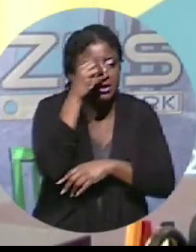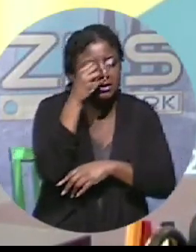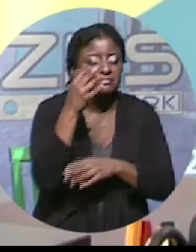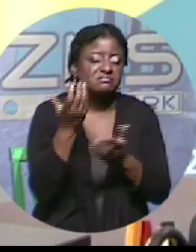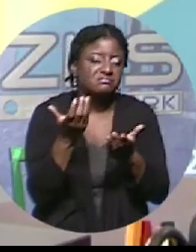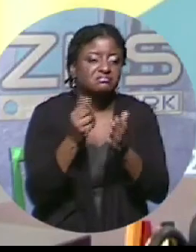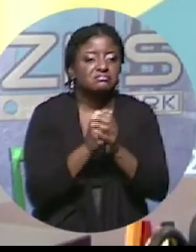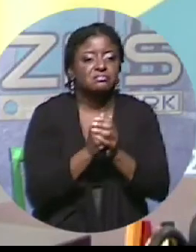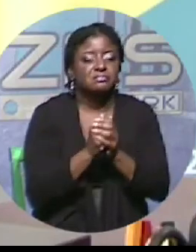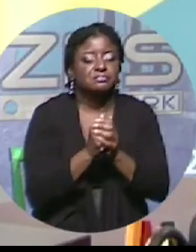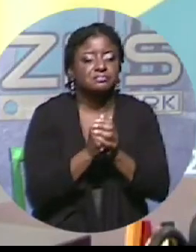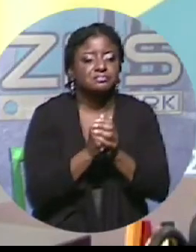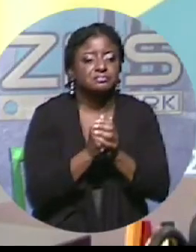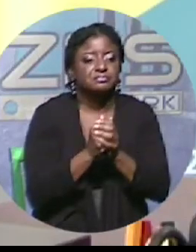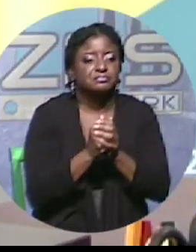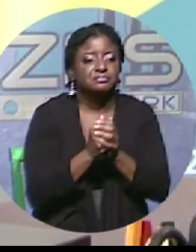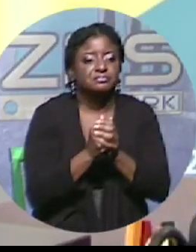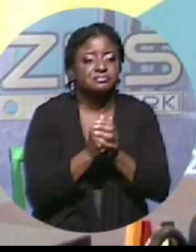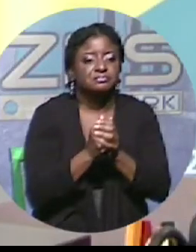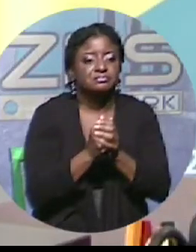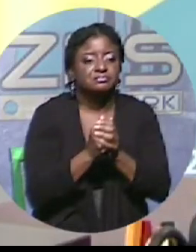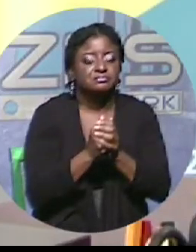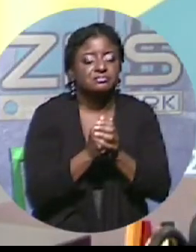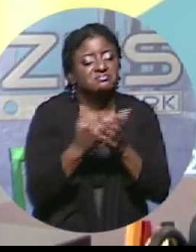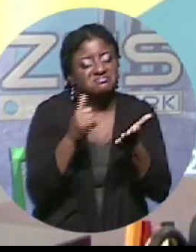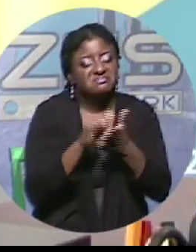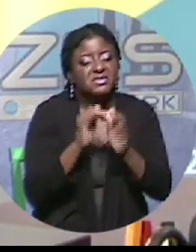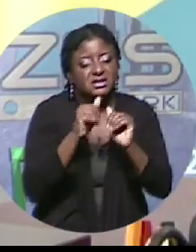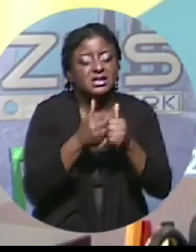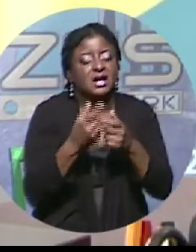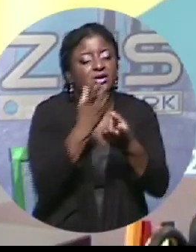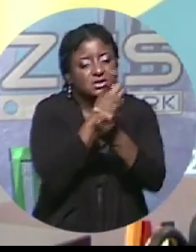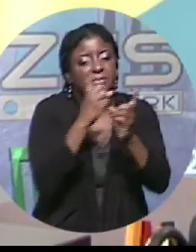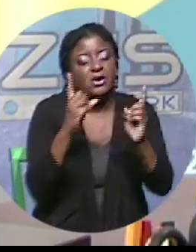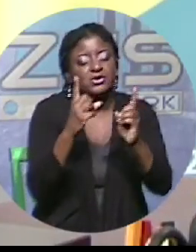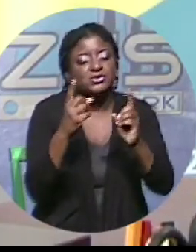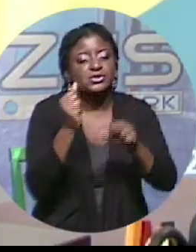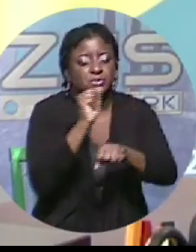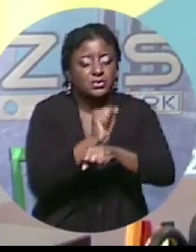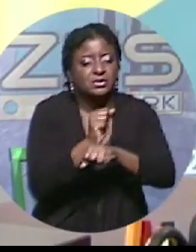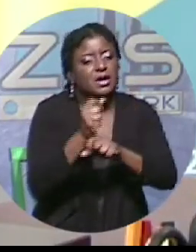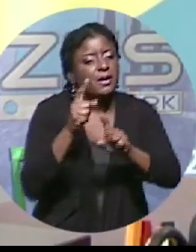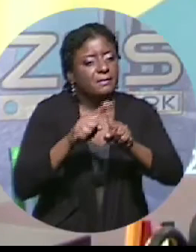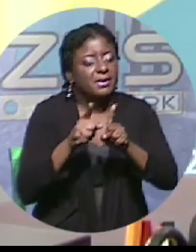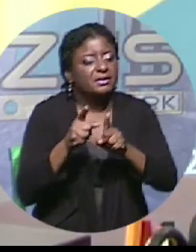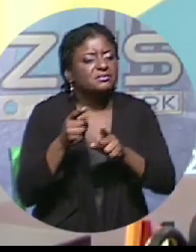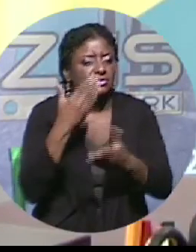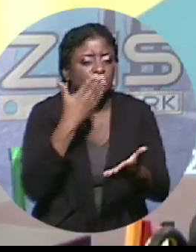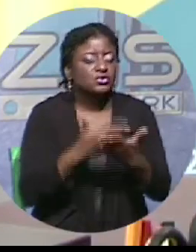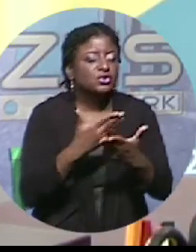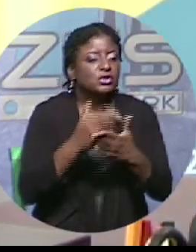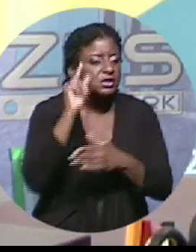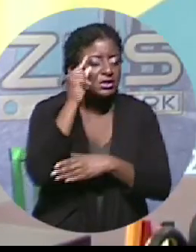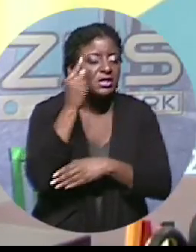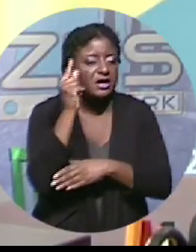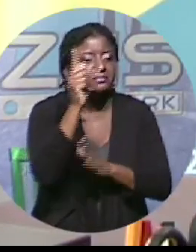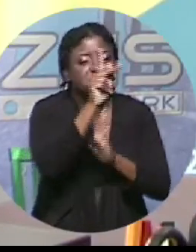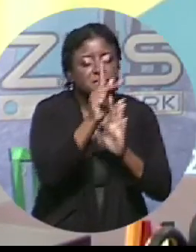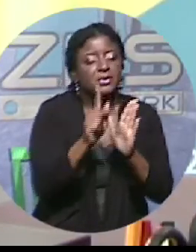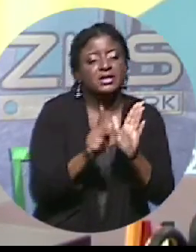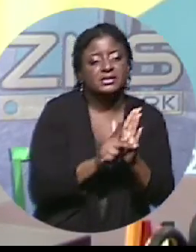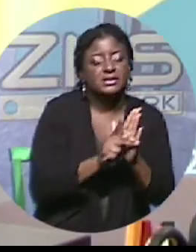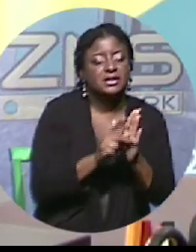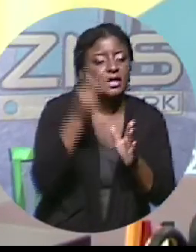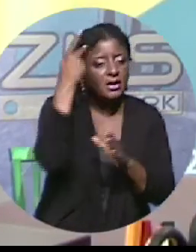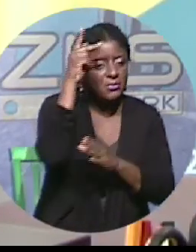nature of our democracy. But I think it's good government policy. The Prime Minister